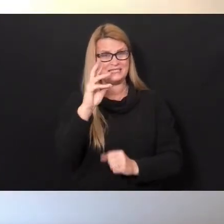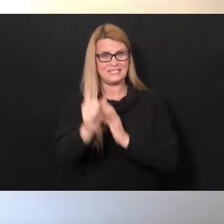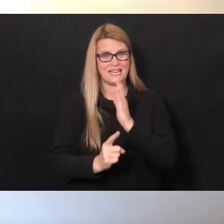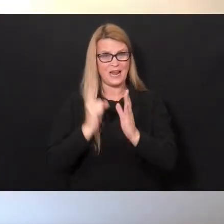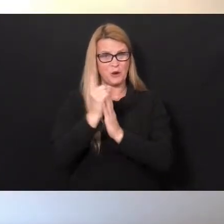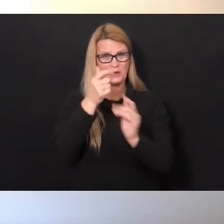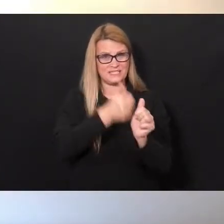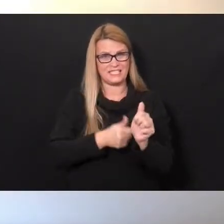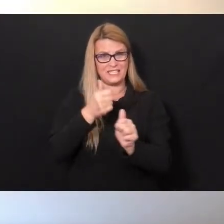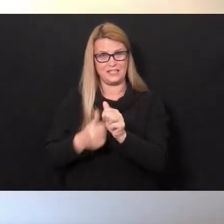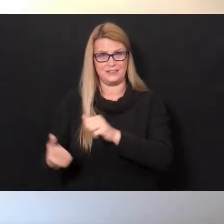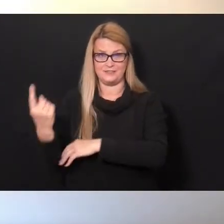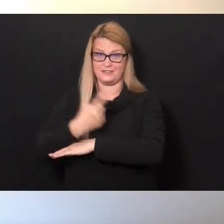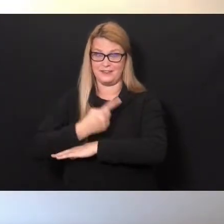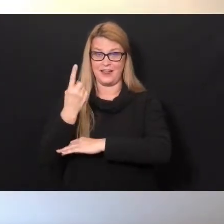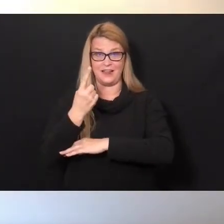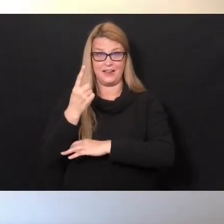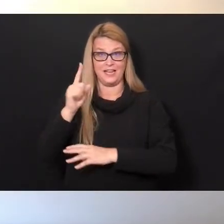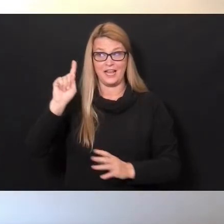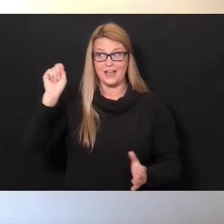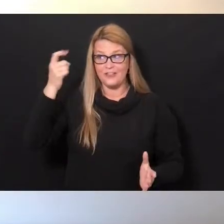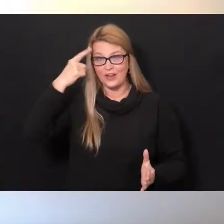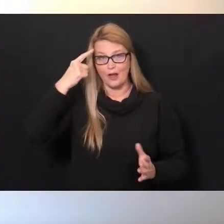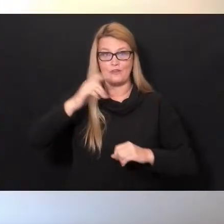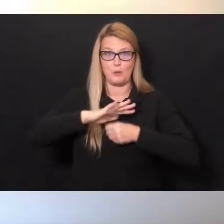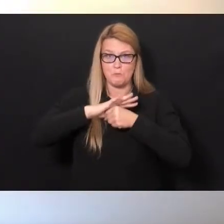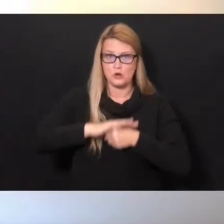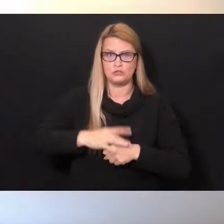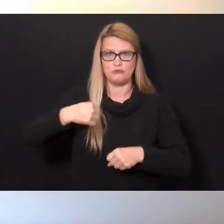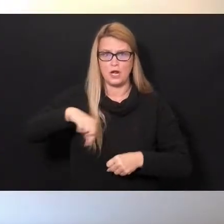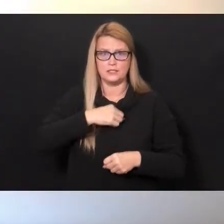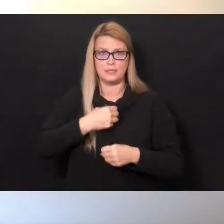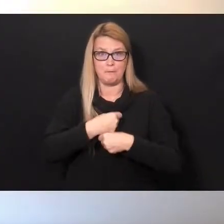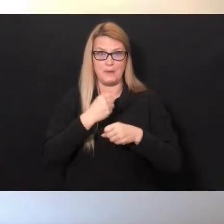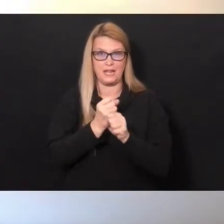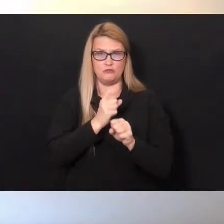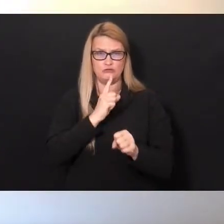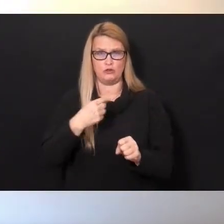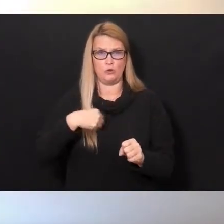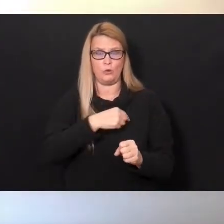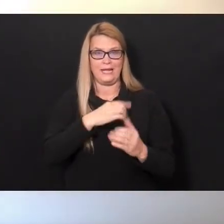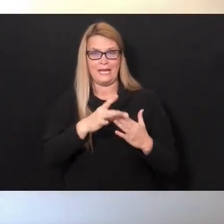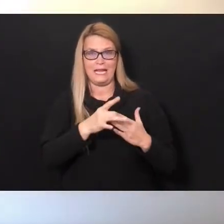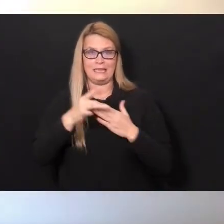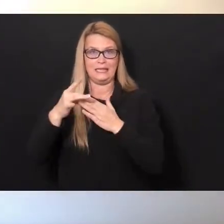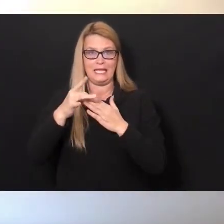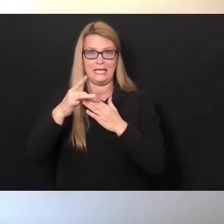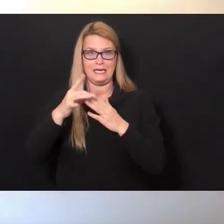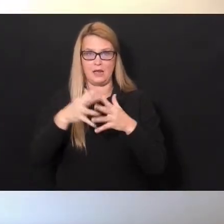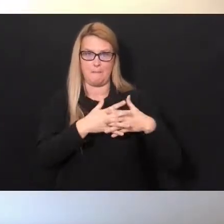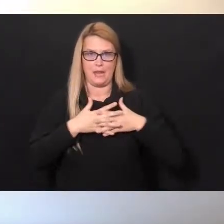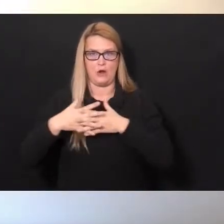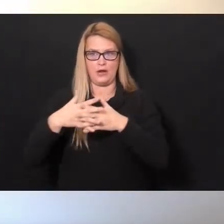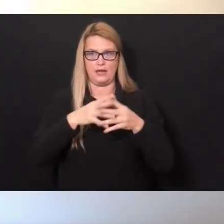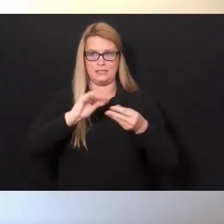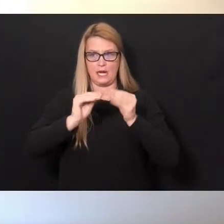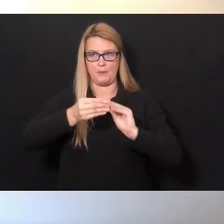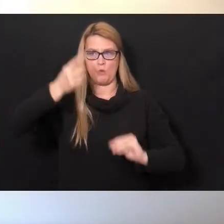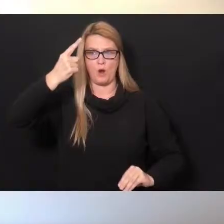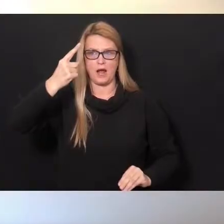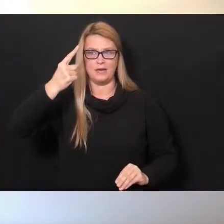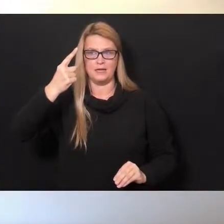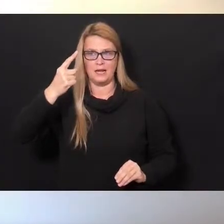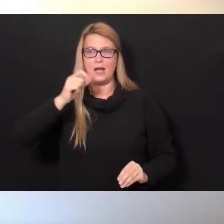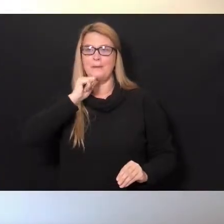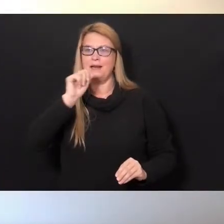and the governor continuing to press us to make sure that we lead the nation, not to lead the nation, but to make sure that